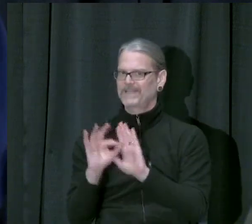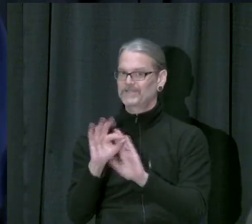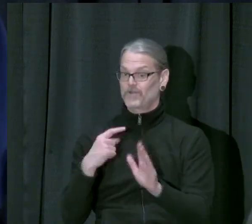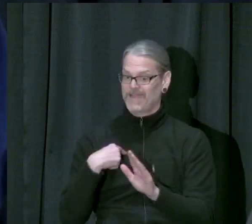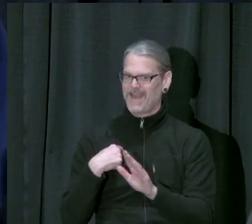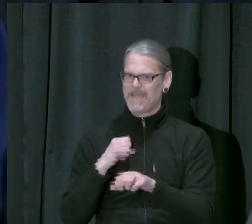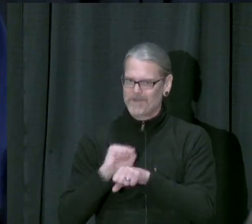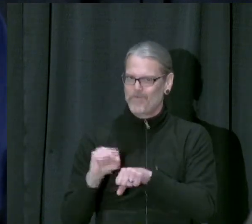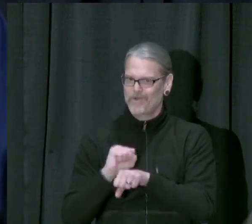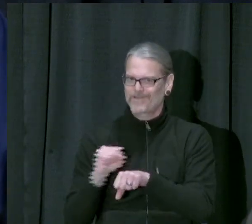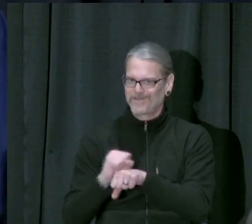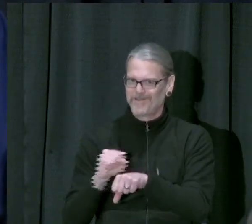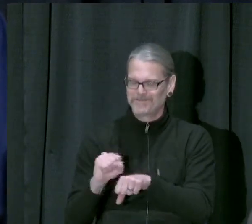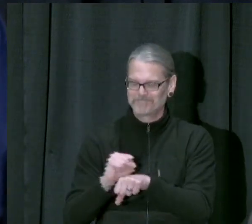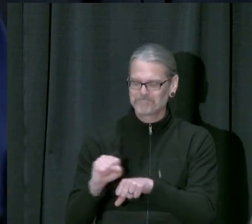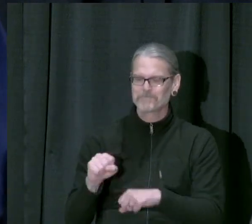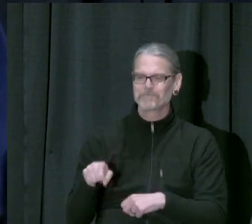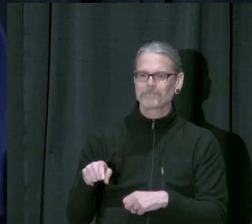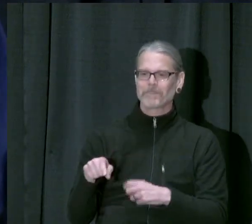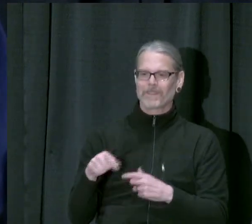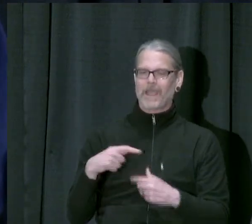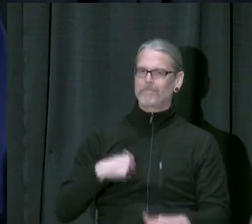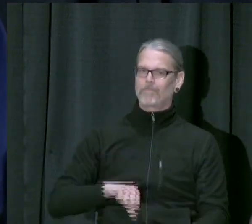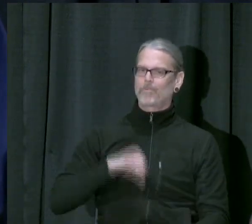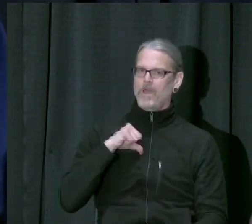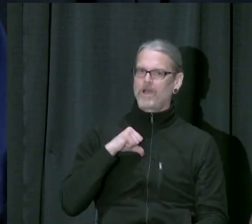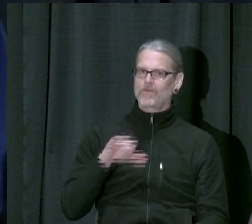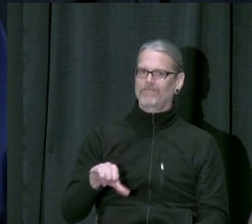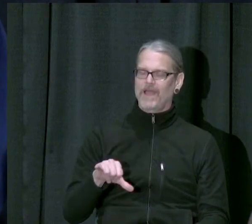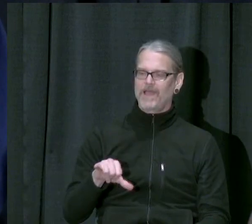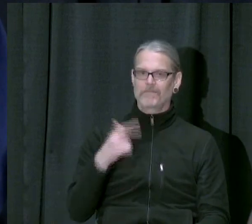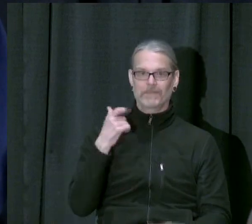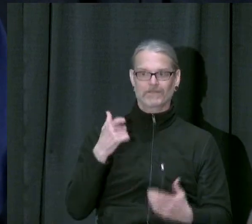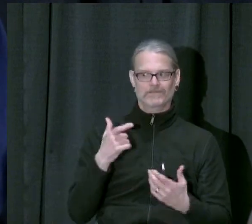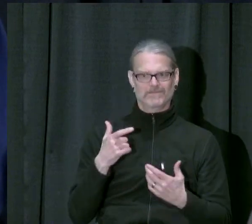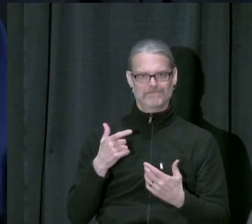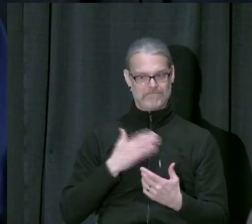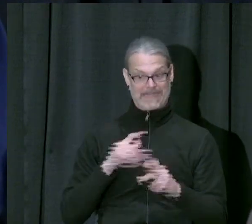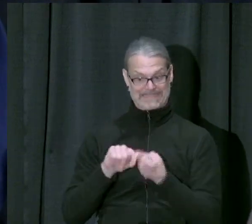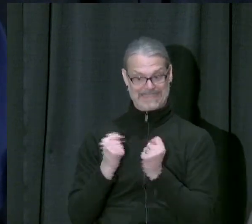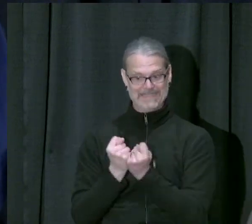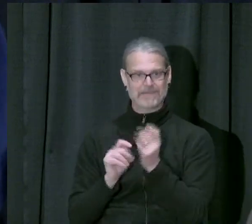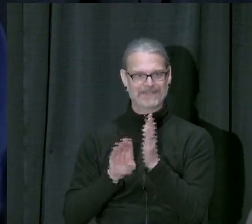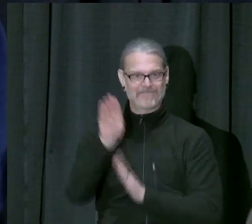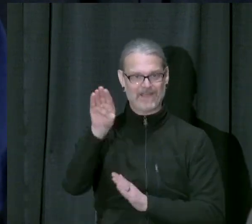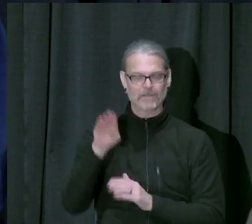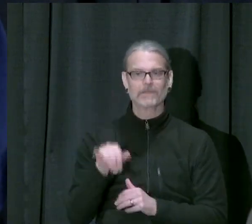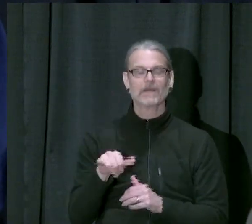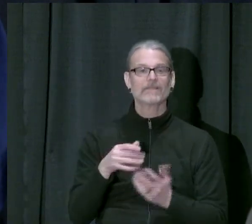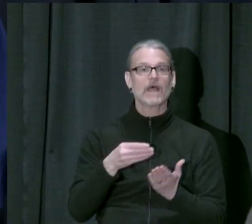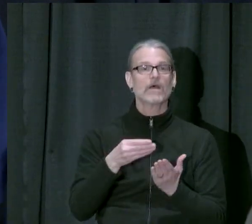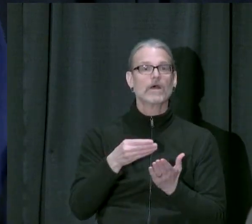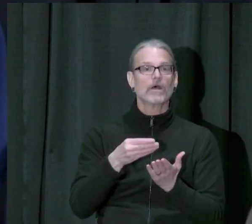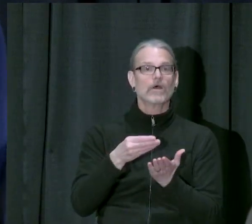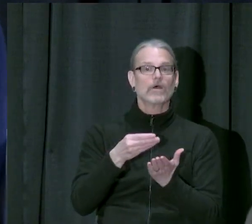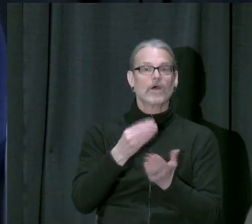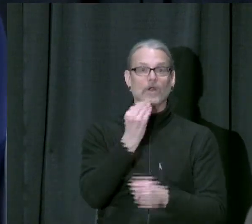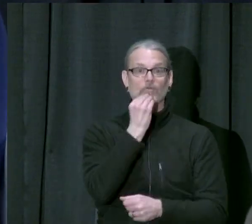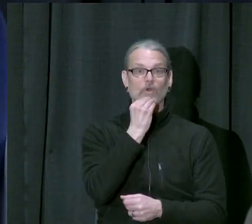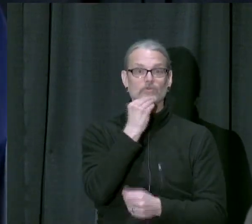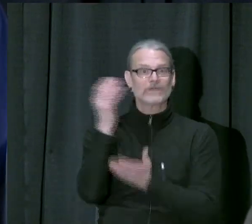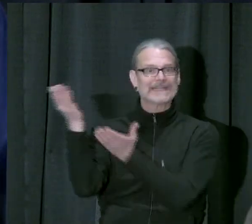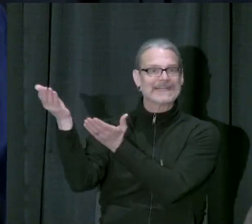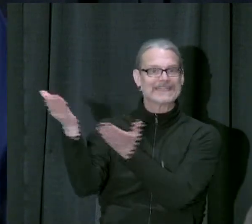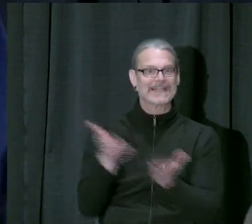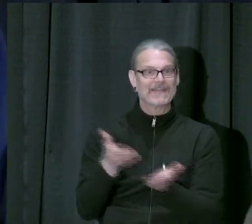working a lot on, and I'm really proud of because it came out of my team, is grocery delivery. You know,